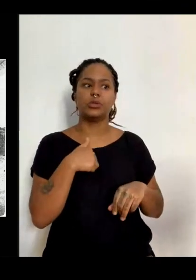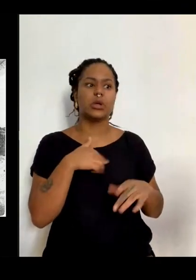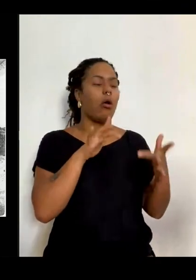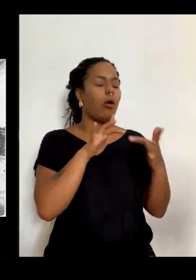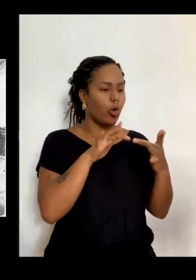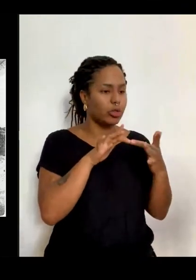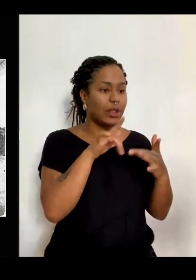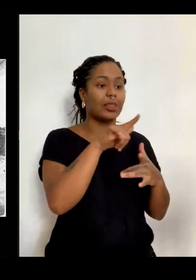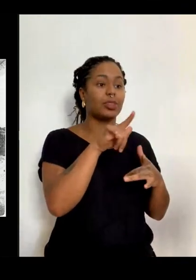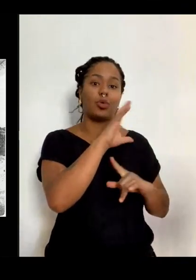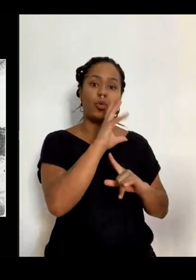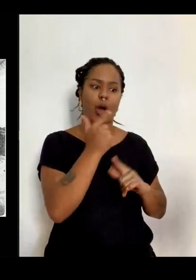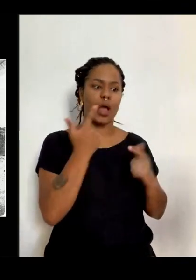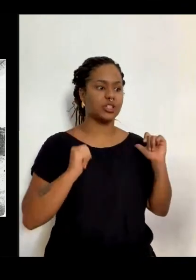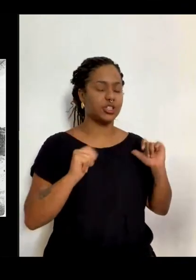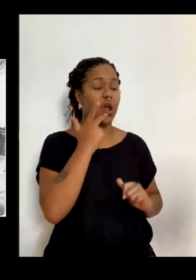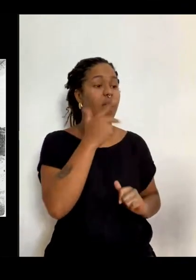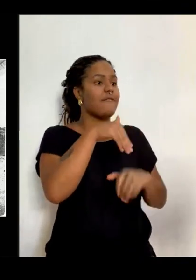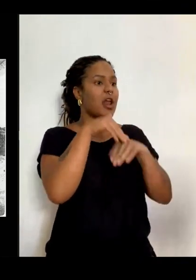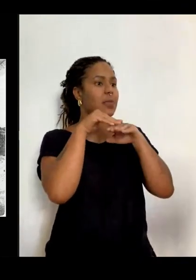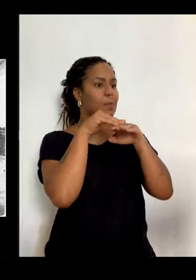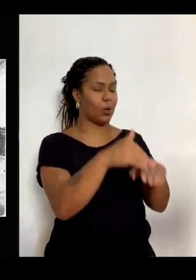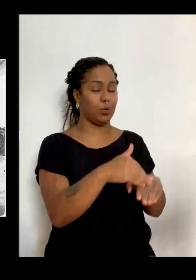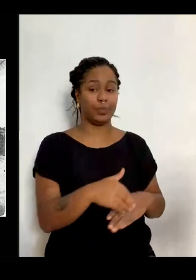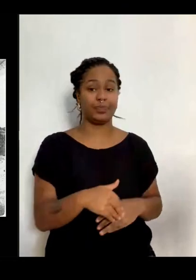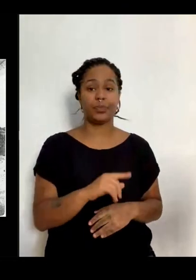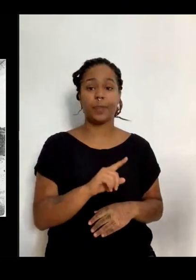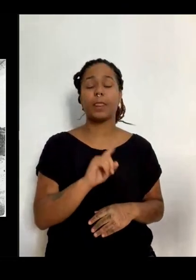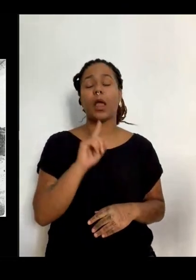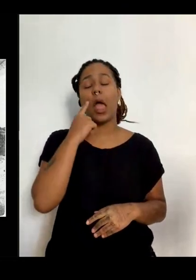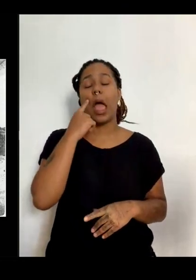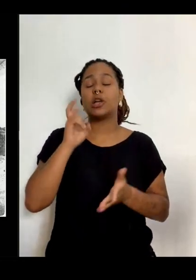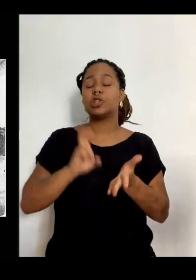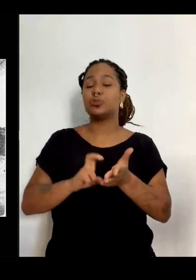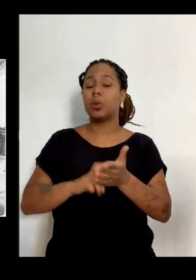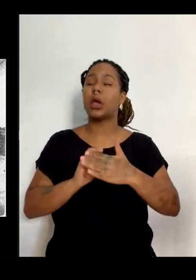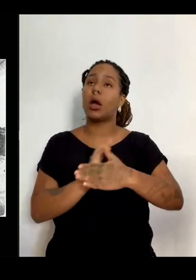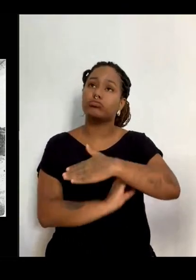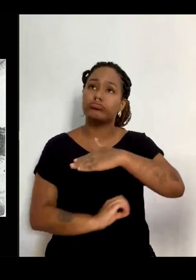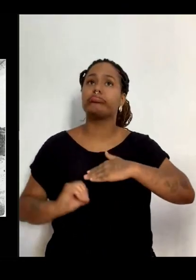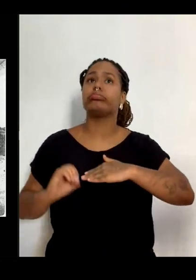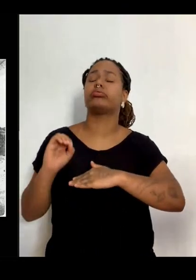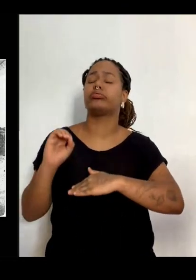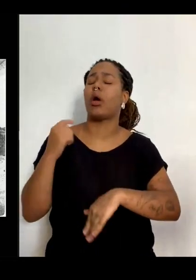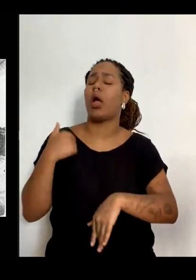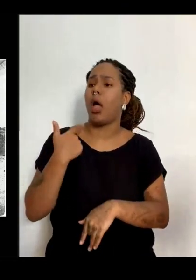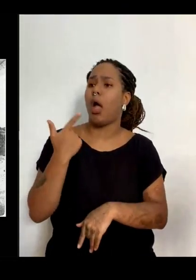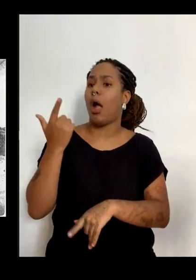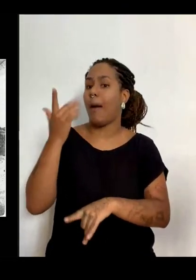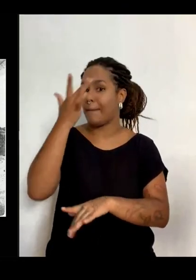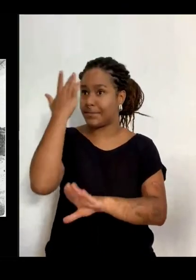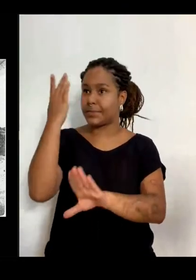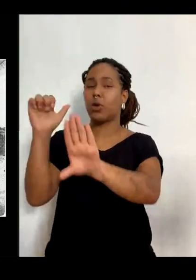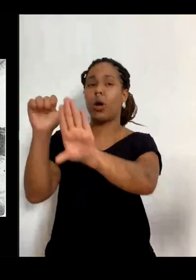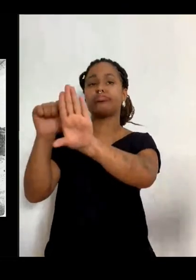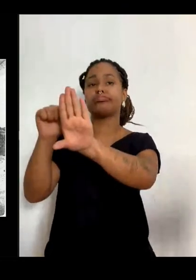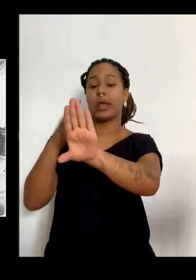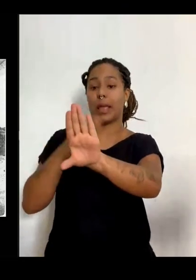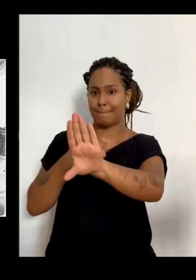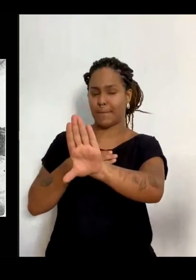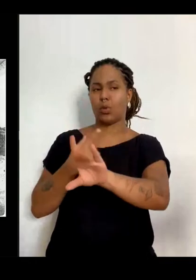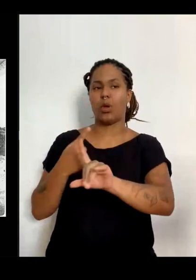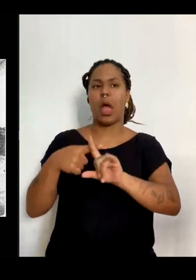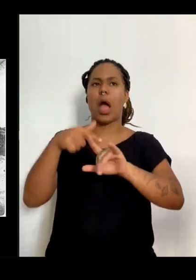pounding at my door and I went downstairs my studio was on the second floor and there was Richard Sarah